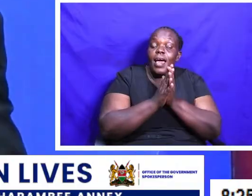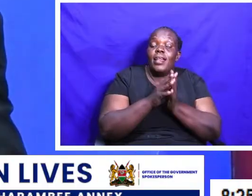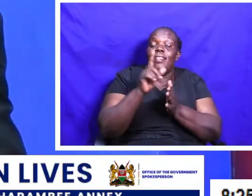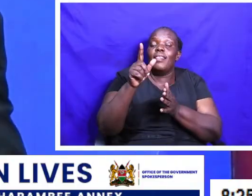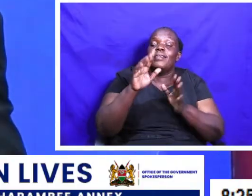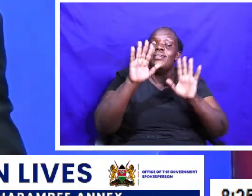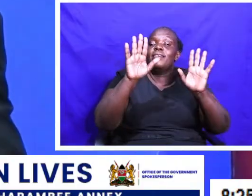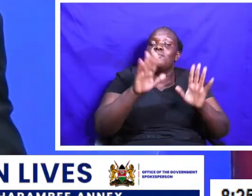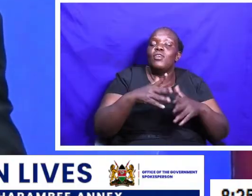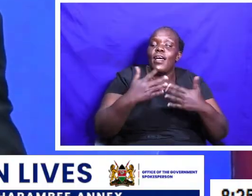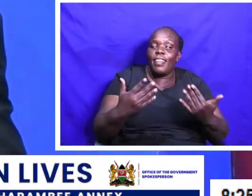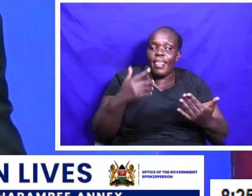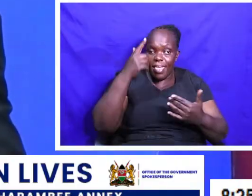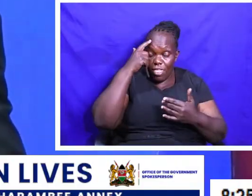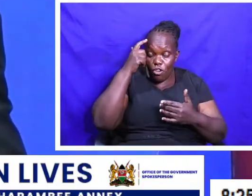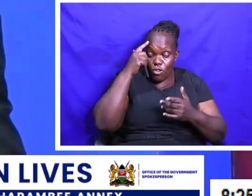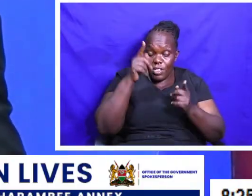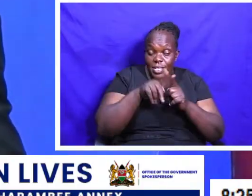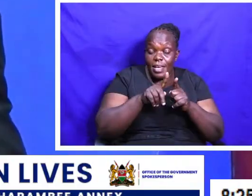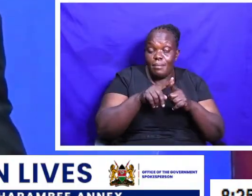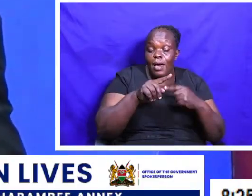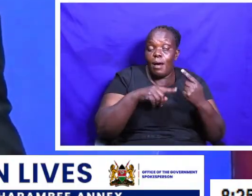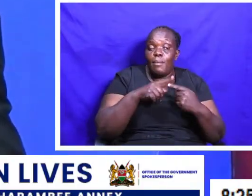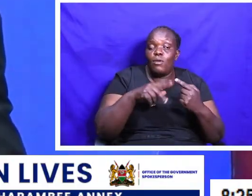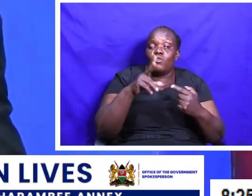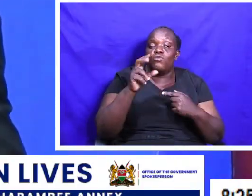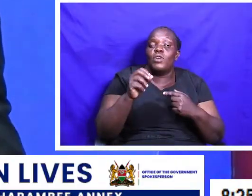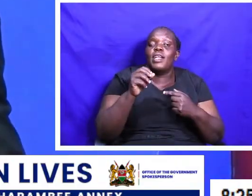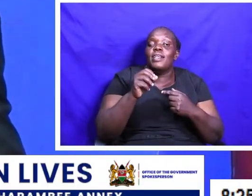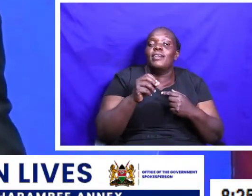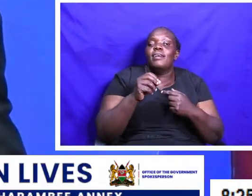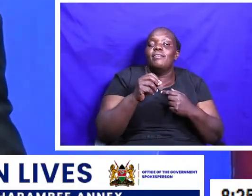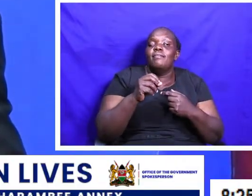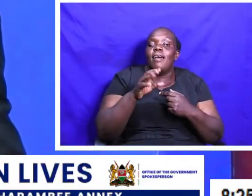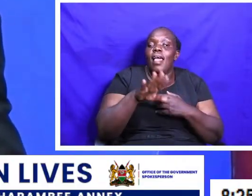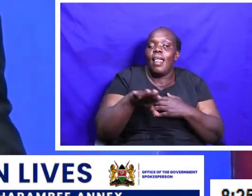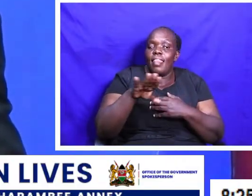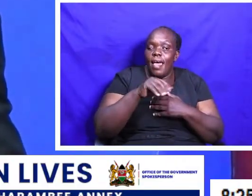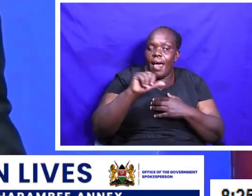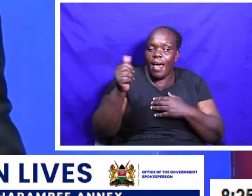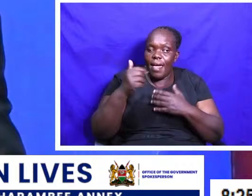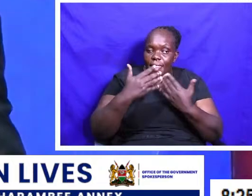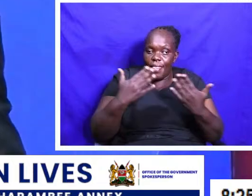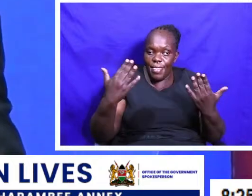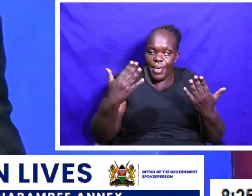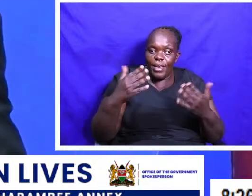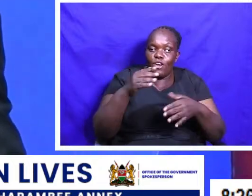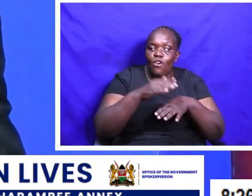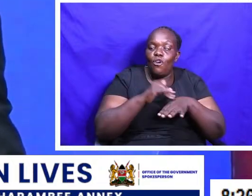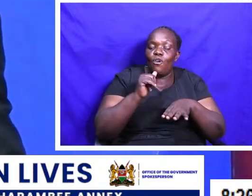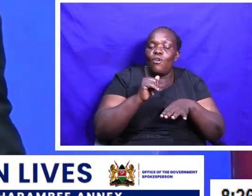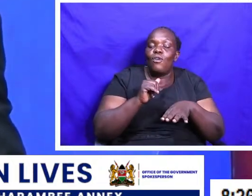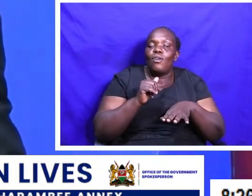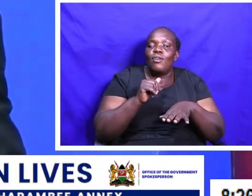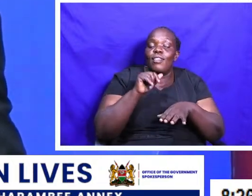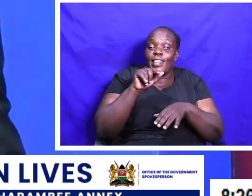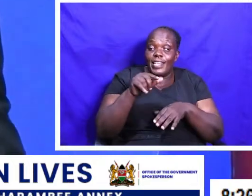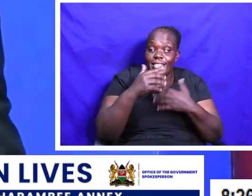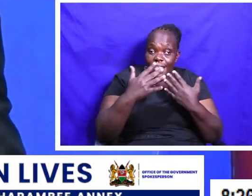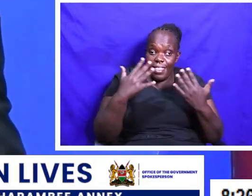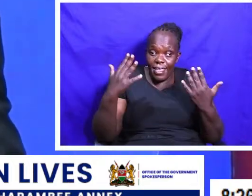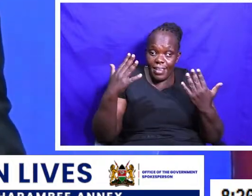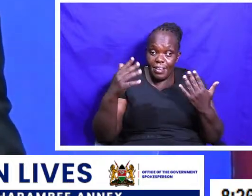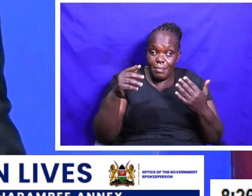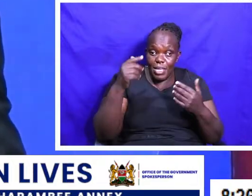And one of the key things that I saw, they listed about 20 things on the board there. Said these are the things that are causing conflict here.